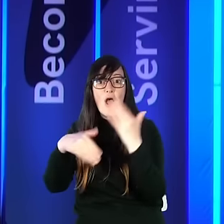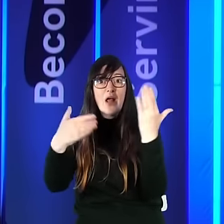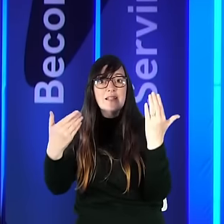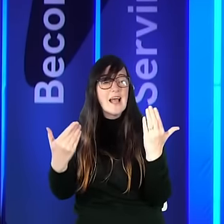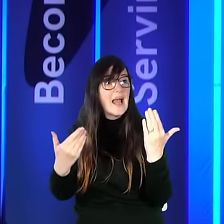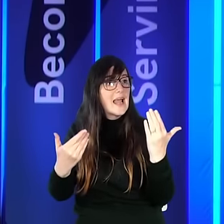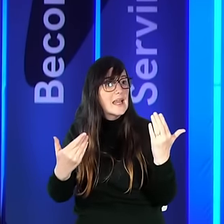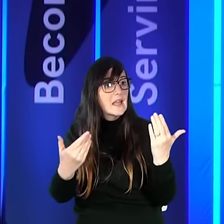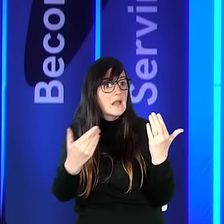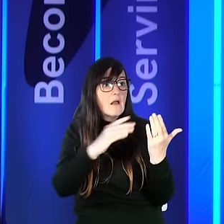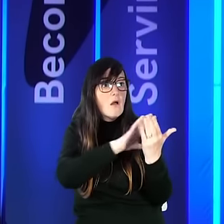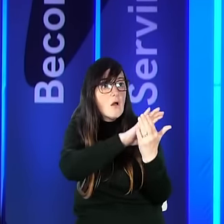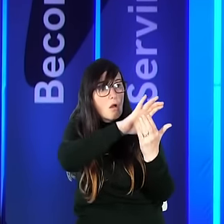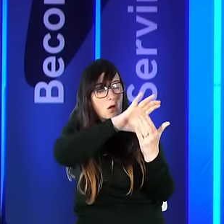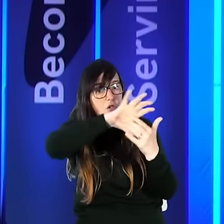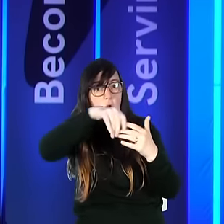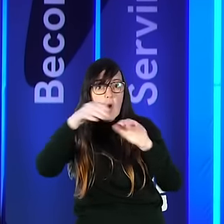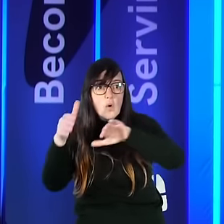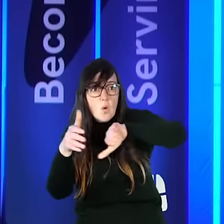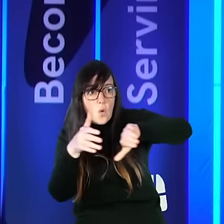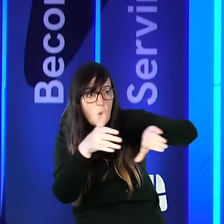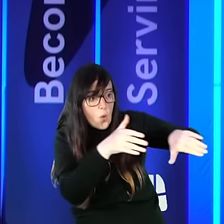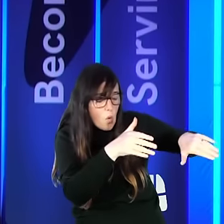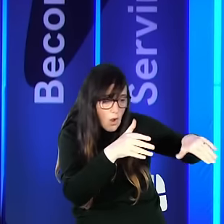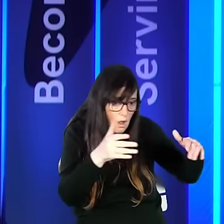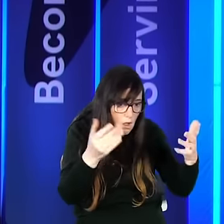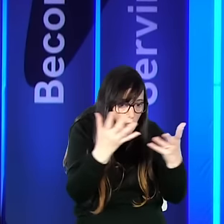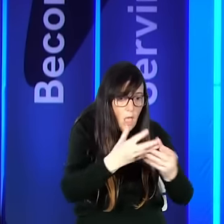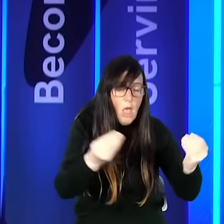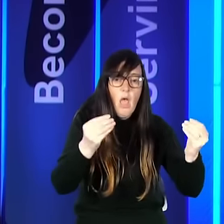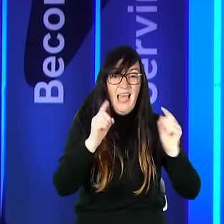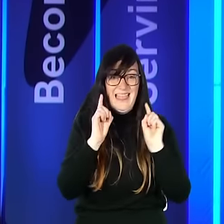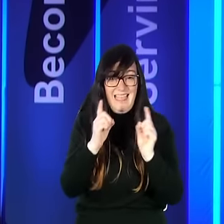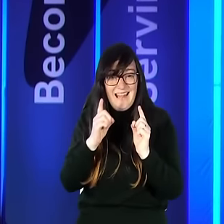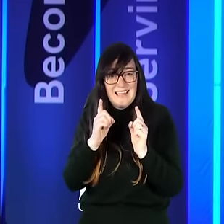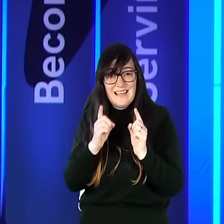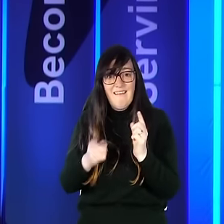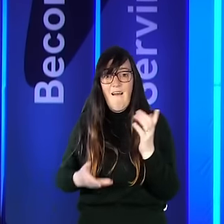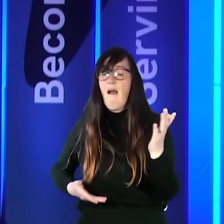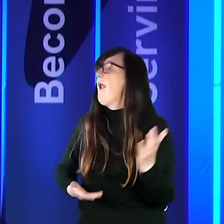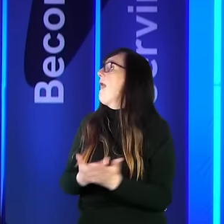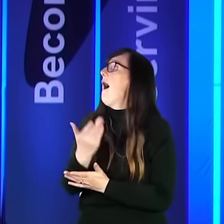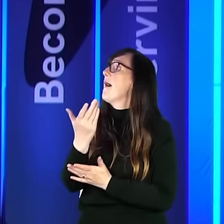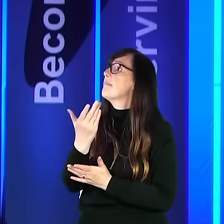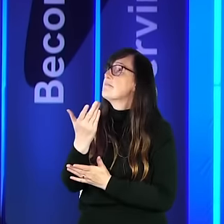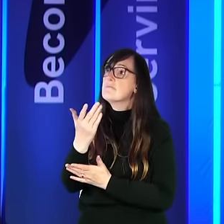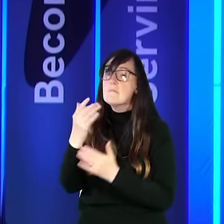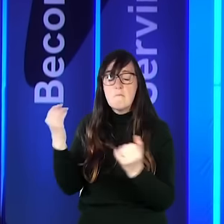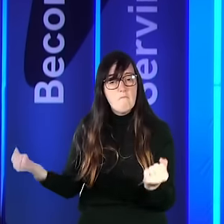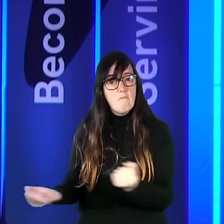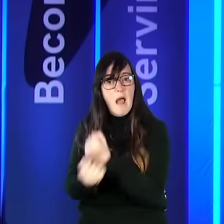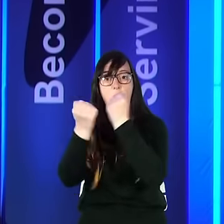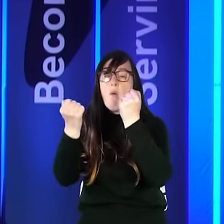life has the power to renew the entire cosmos and to banish sin forever.